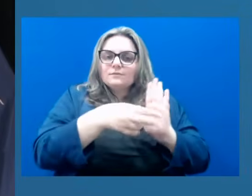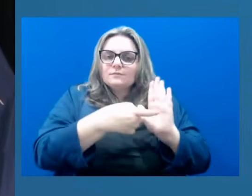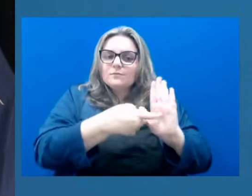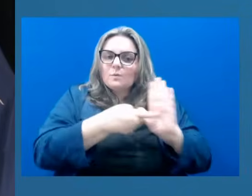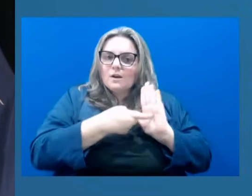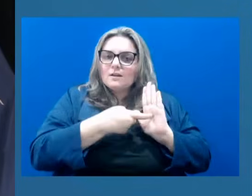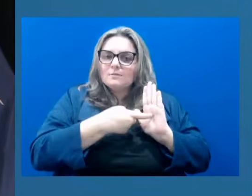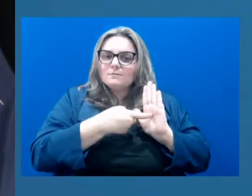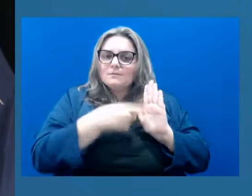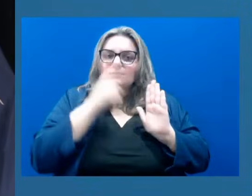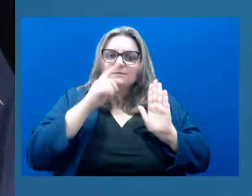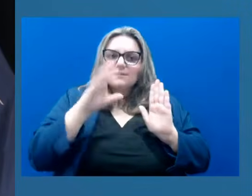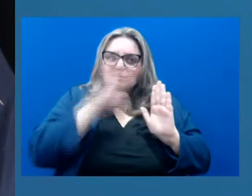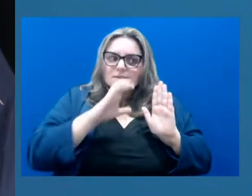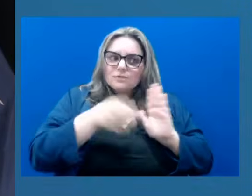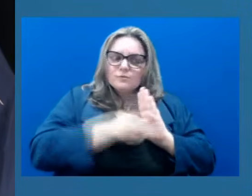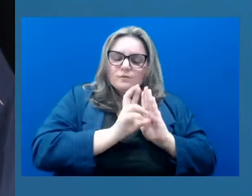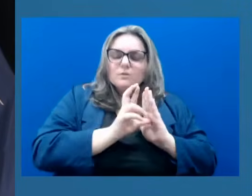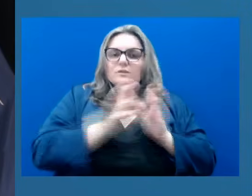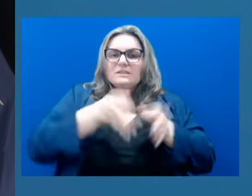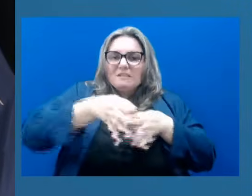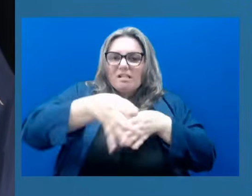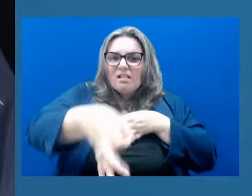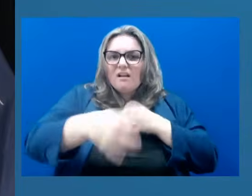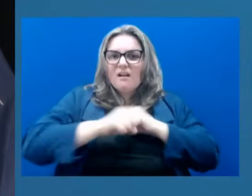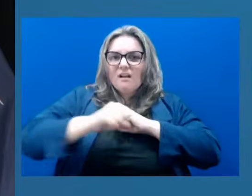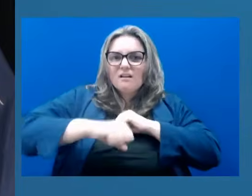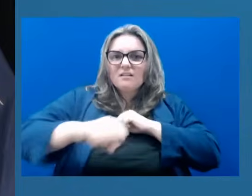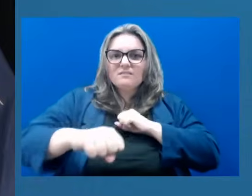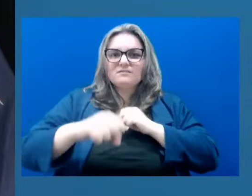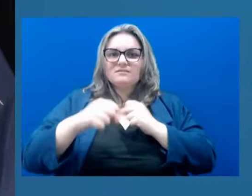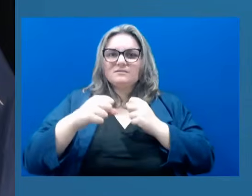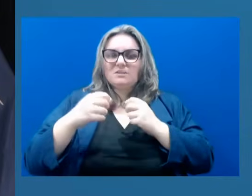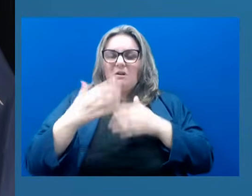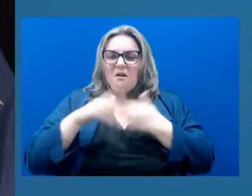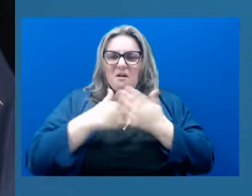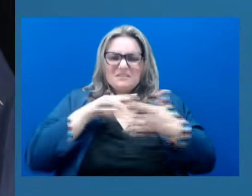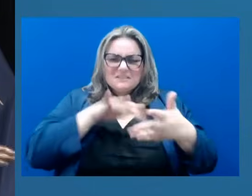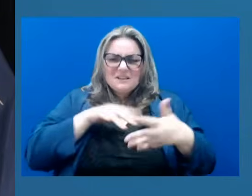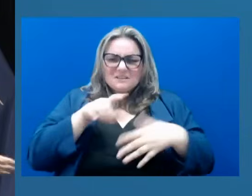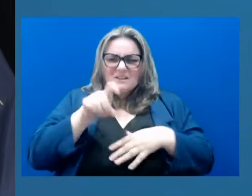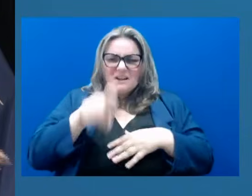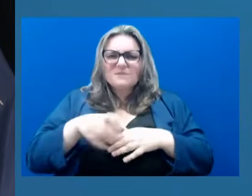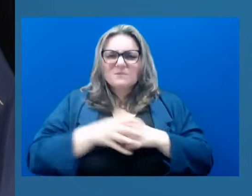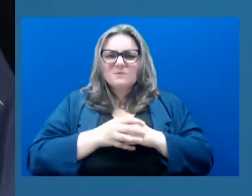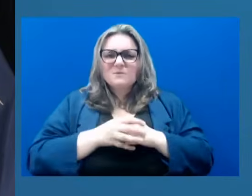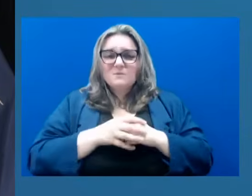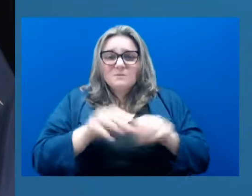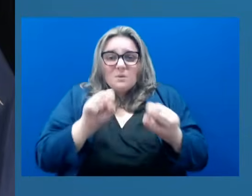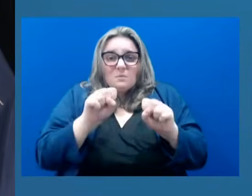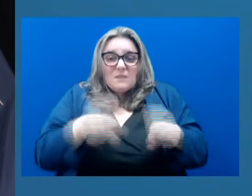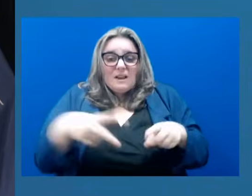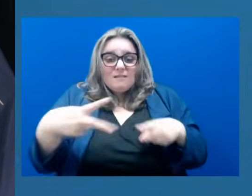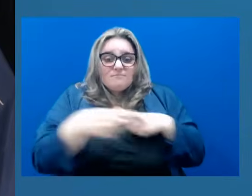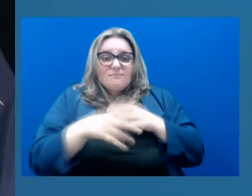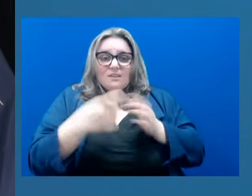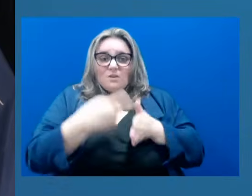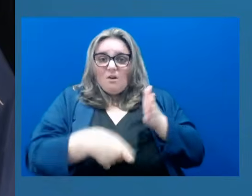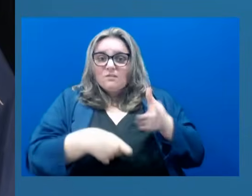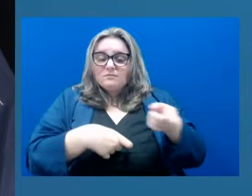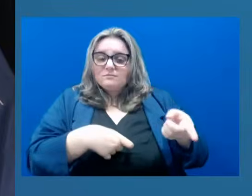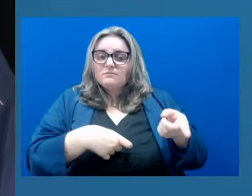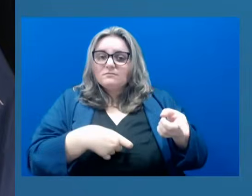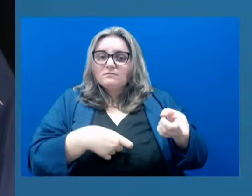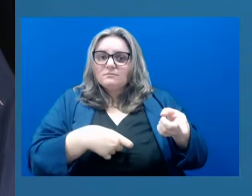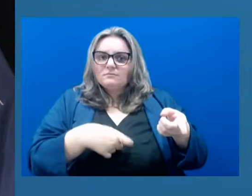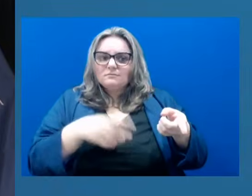delays in time and all the burdensome studies they have to do. So we can shave off that cost as well. Look at that as